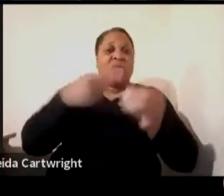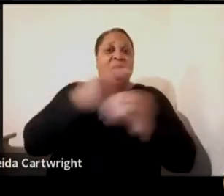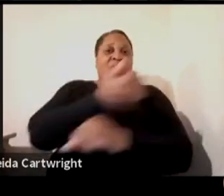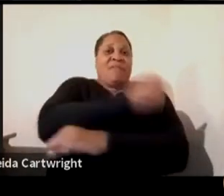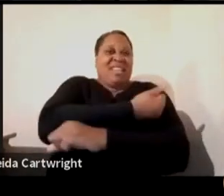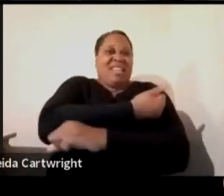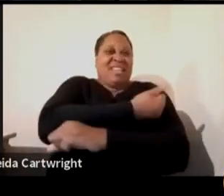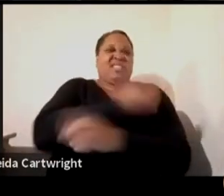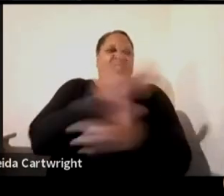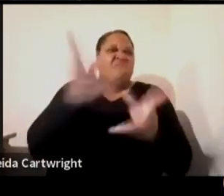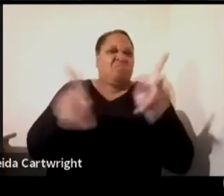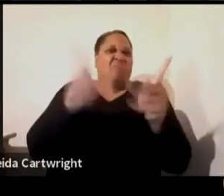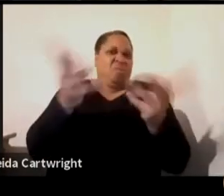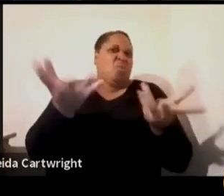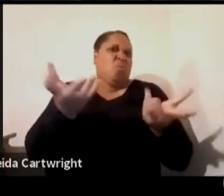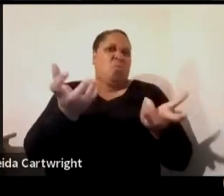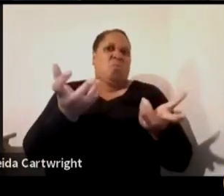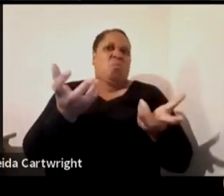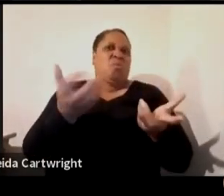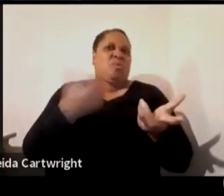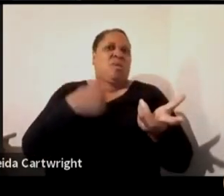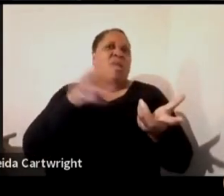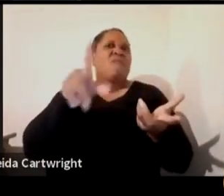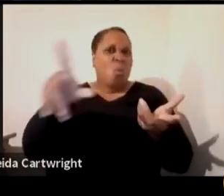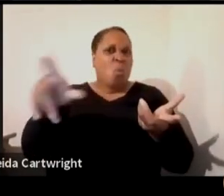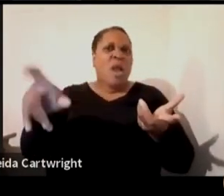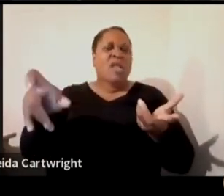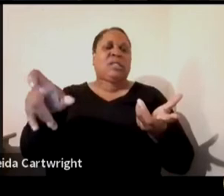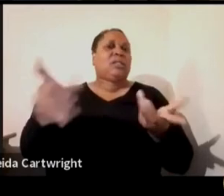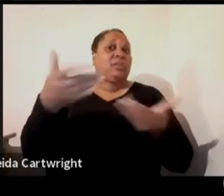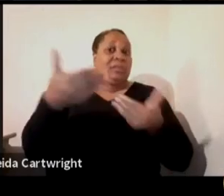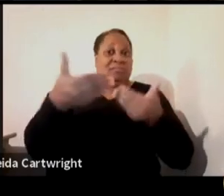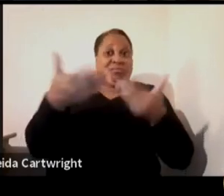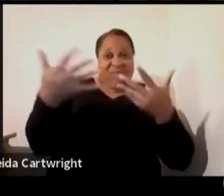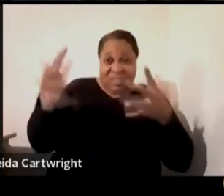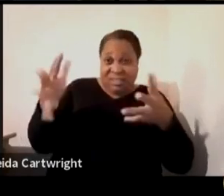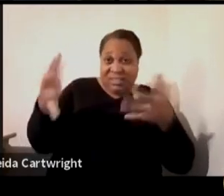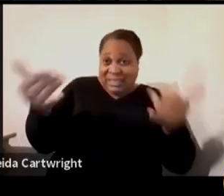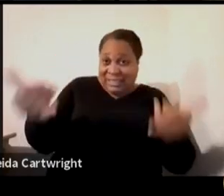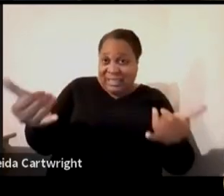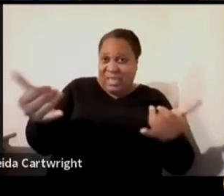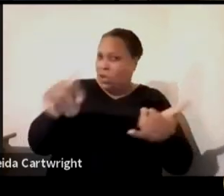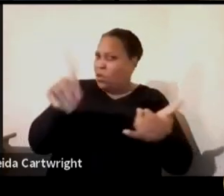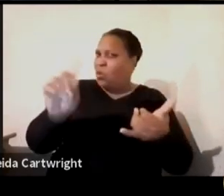Bermuda and they have questions after today, where can they get information?